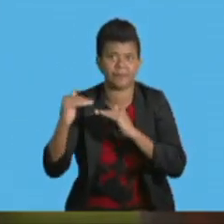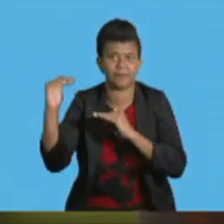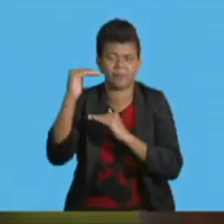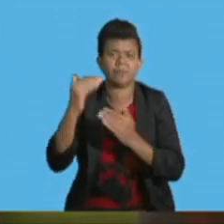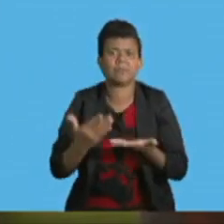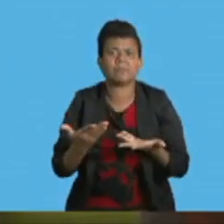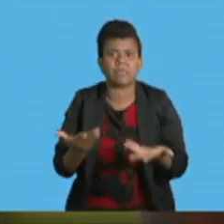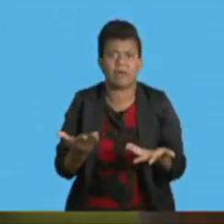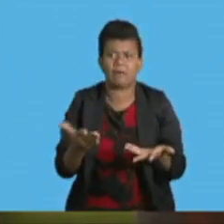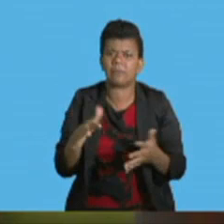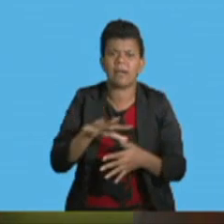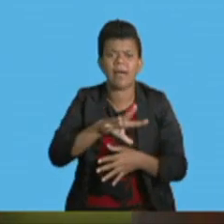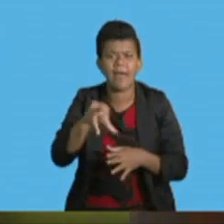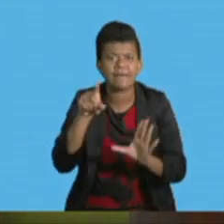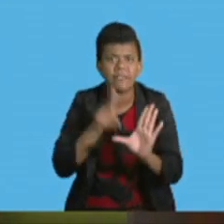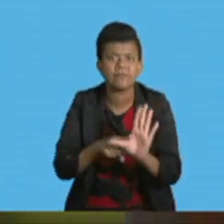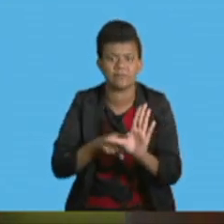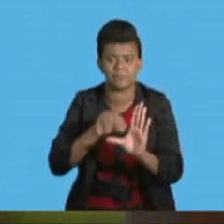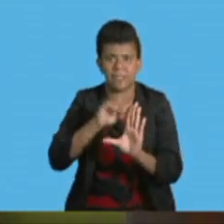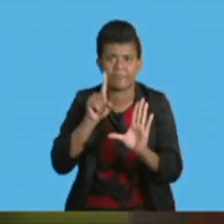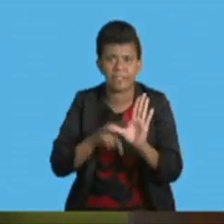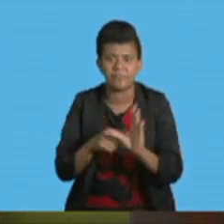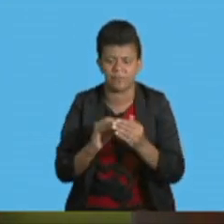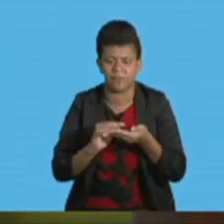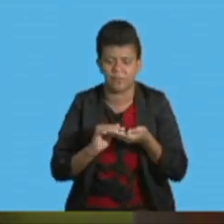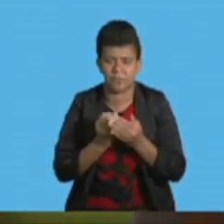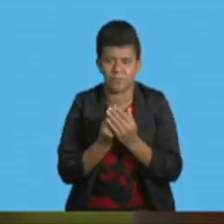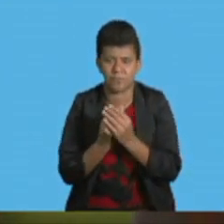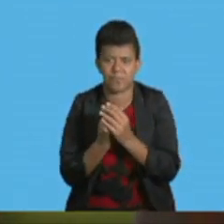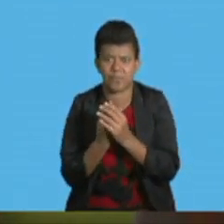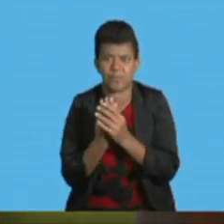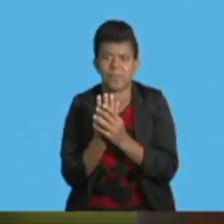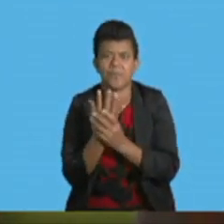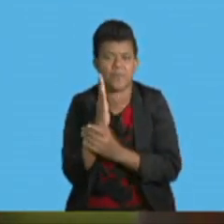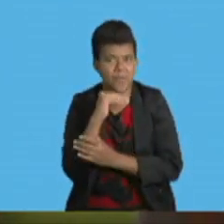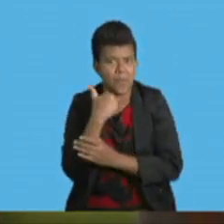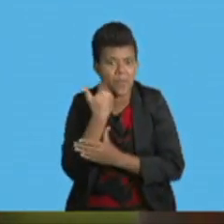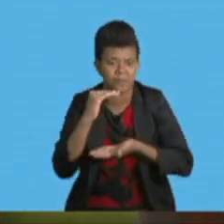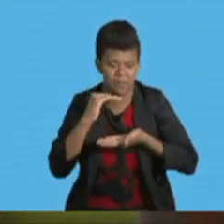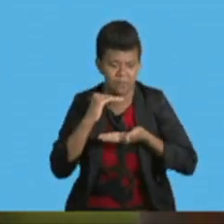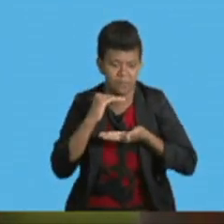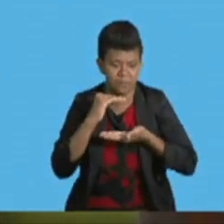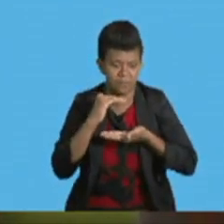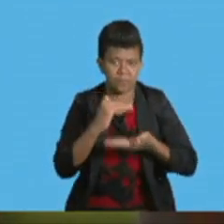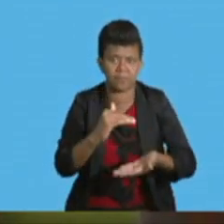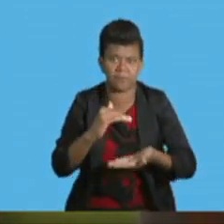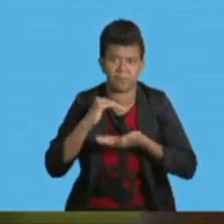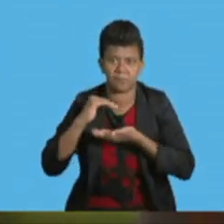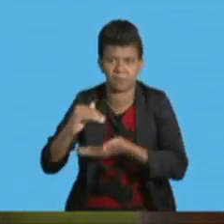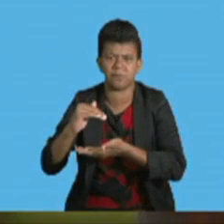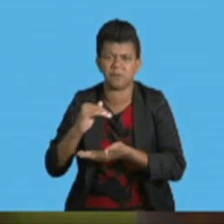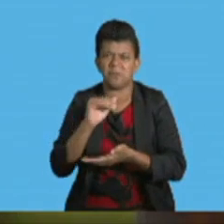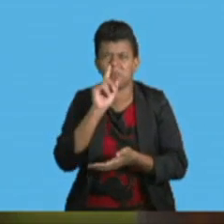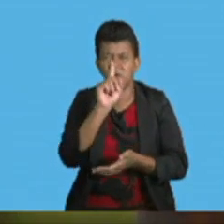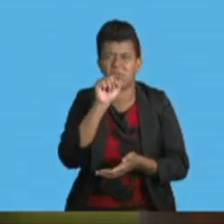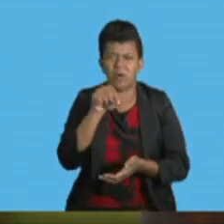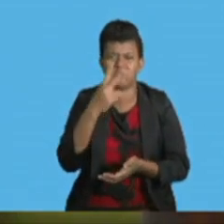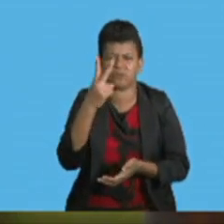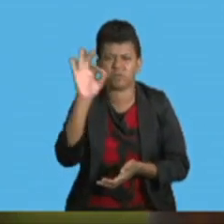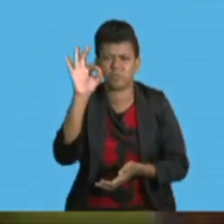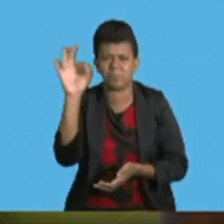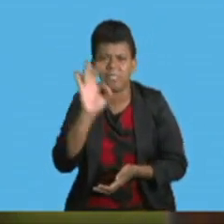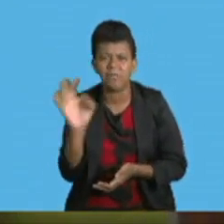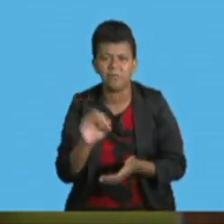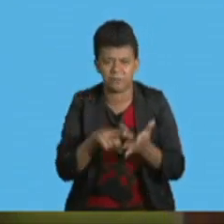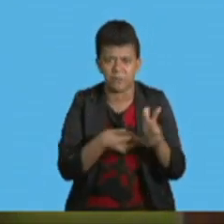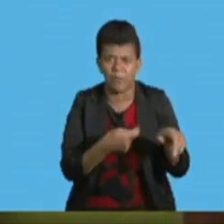annual average growth rate of around 3.21% over this period. And as of January 2019, there are